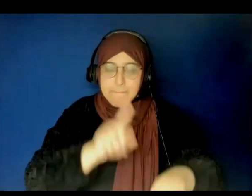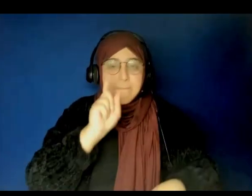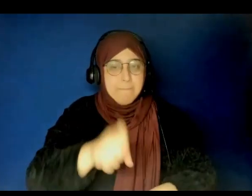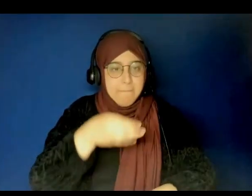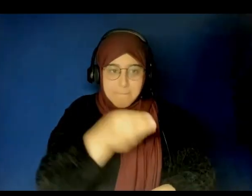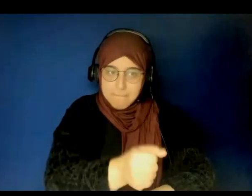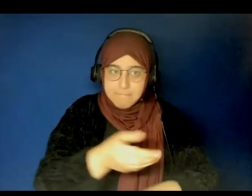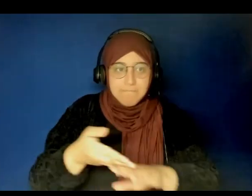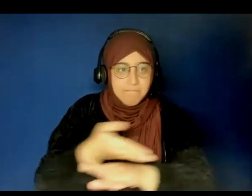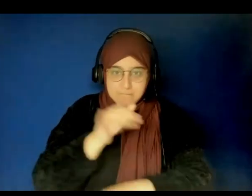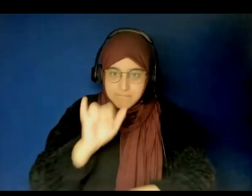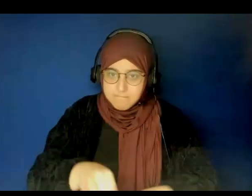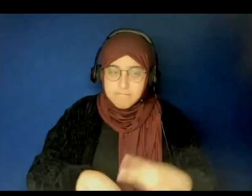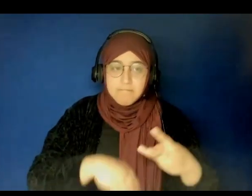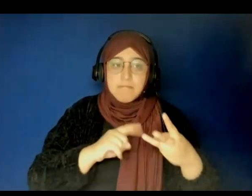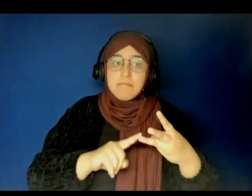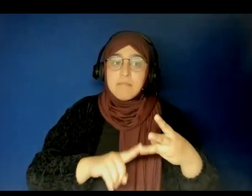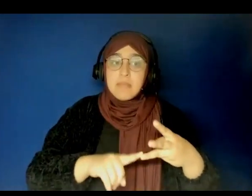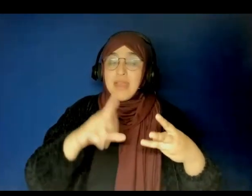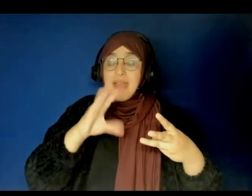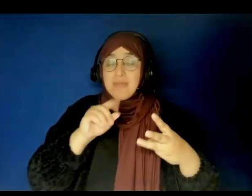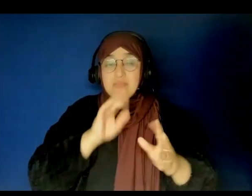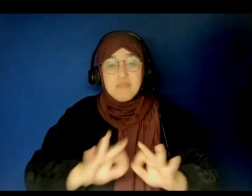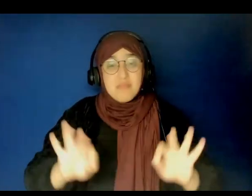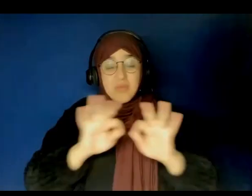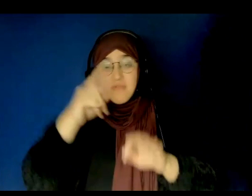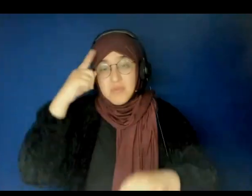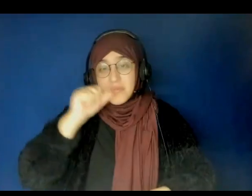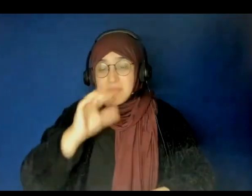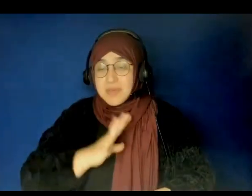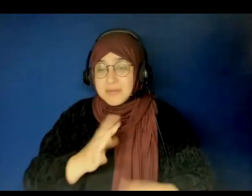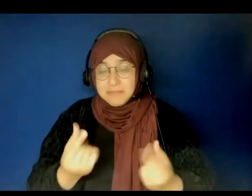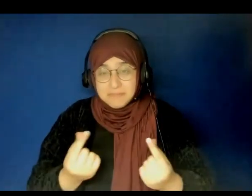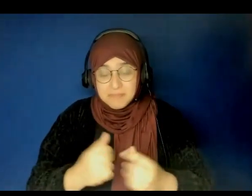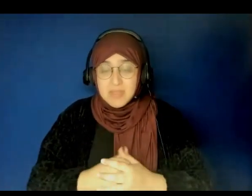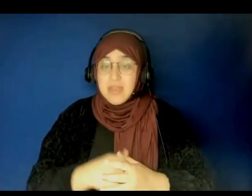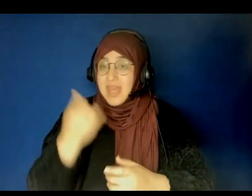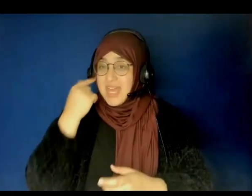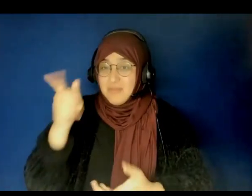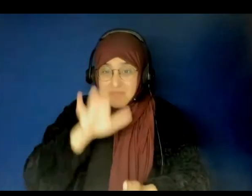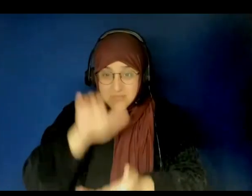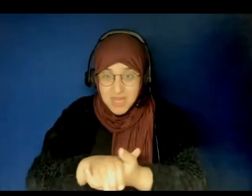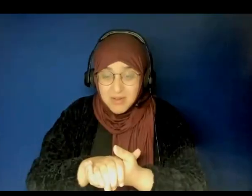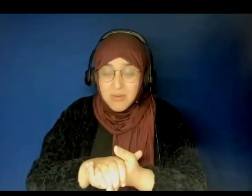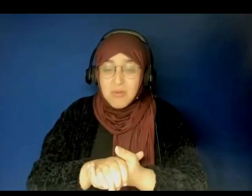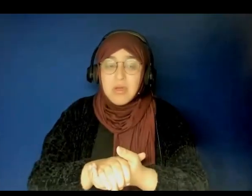are married and you did what they call muqaddam and mu'akhar, that is a